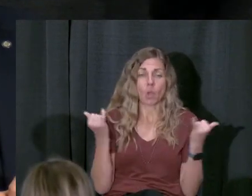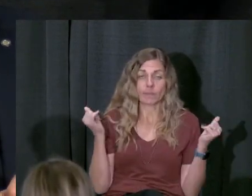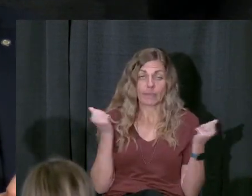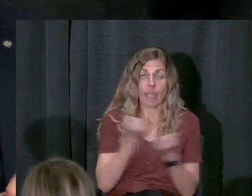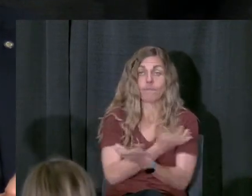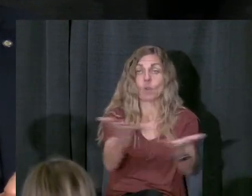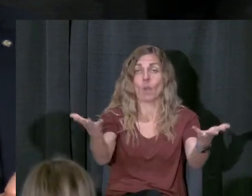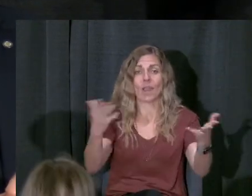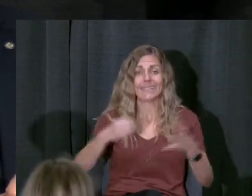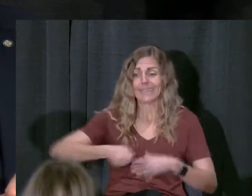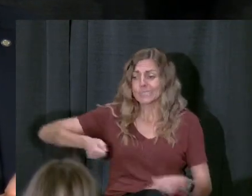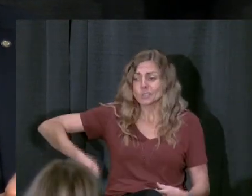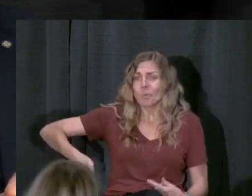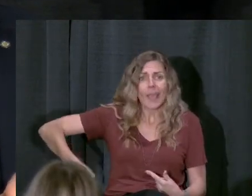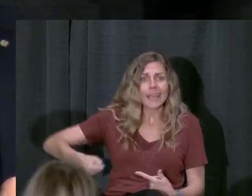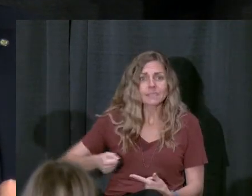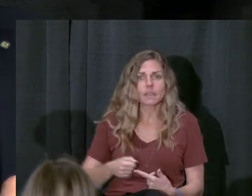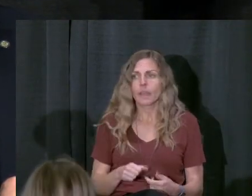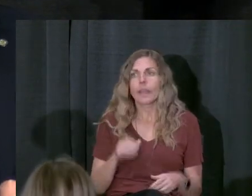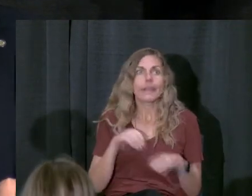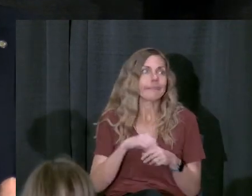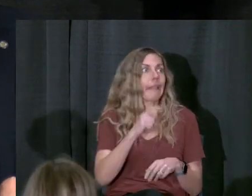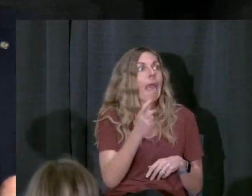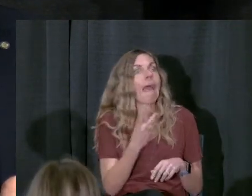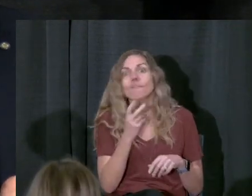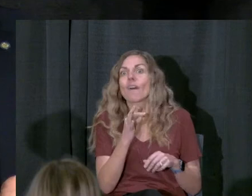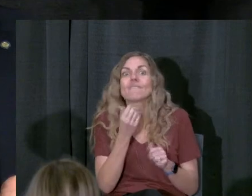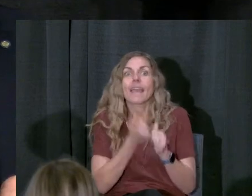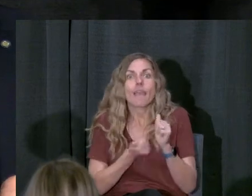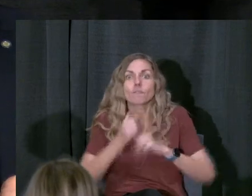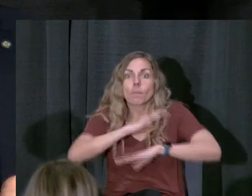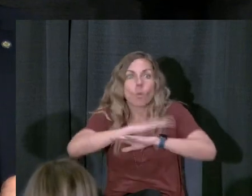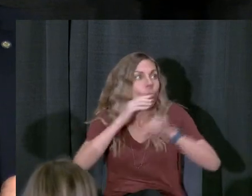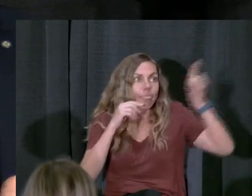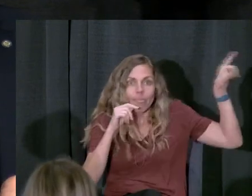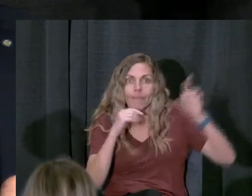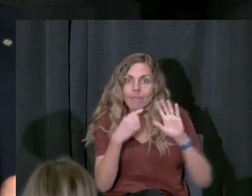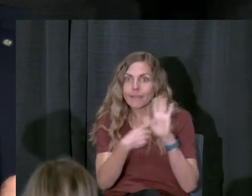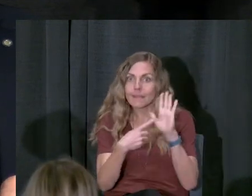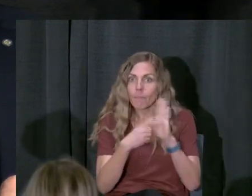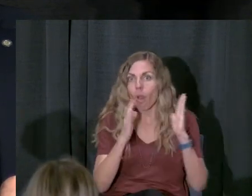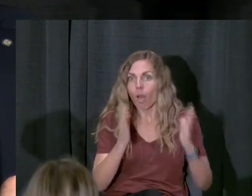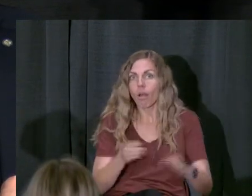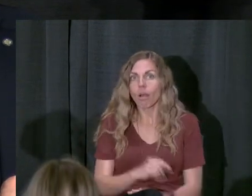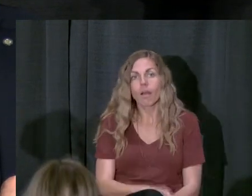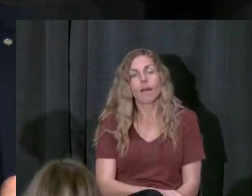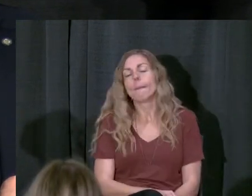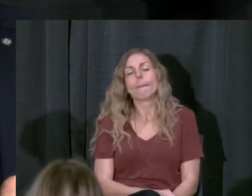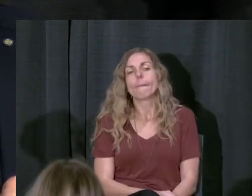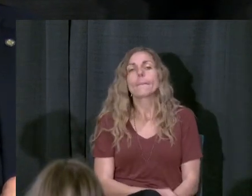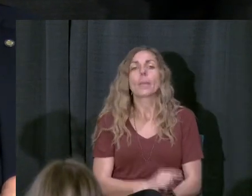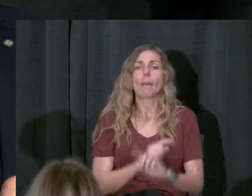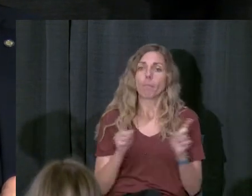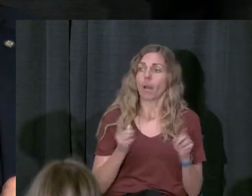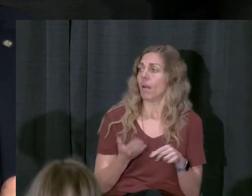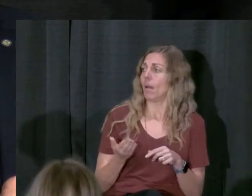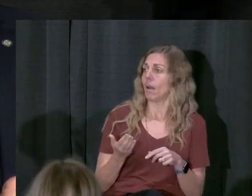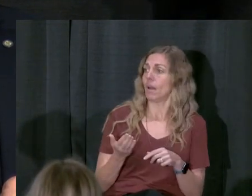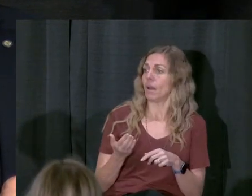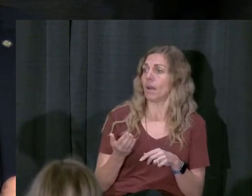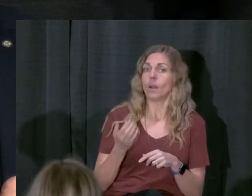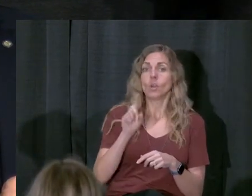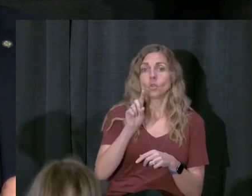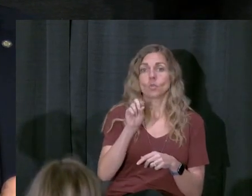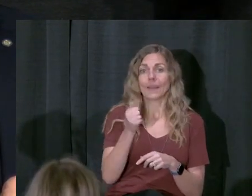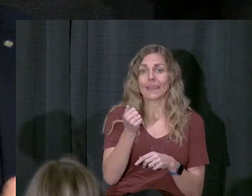okay? It's in every half of every booth. It was in the exhibit hall. But yet, in 2018, a year later,